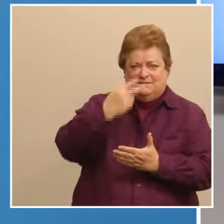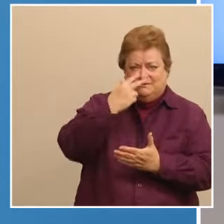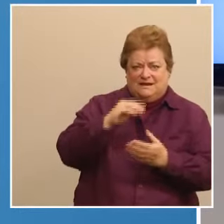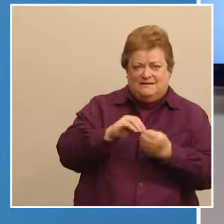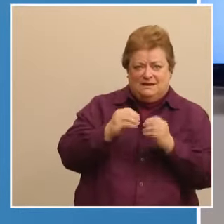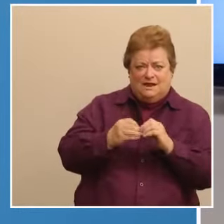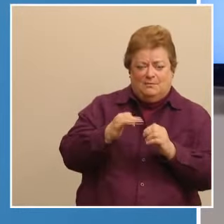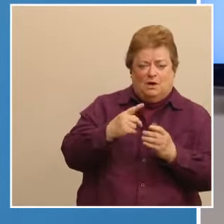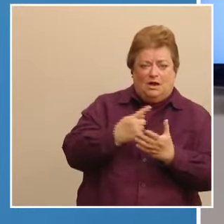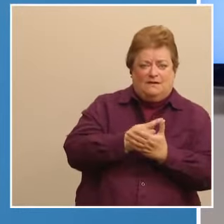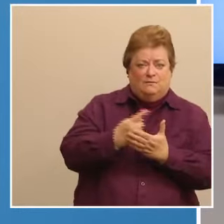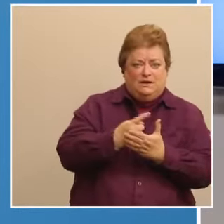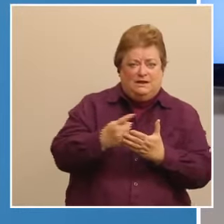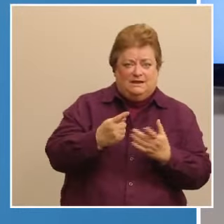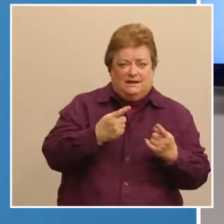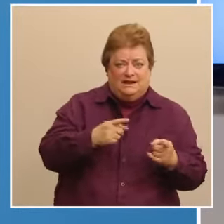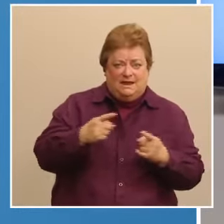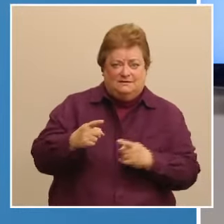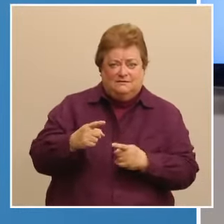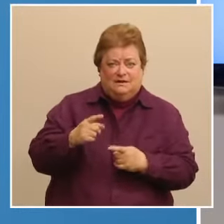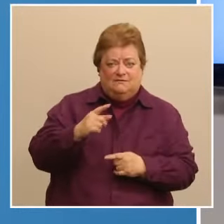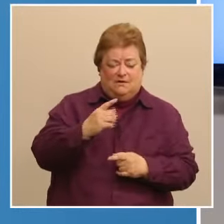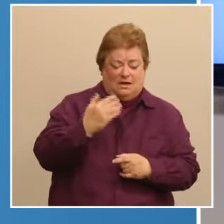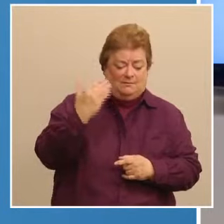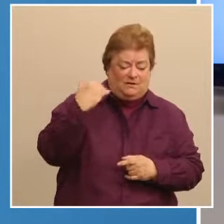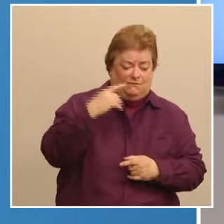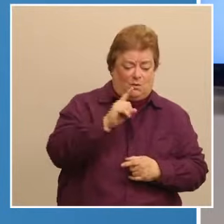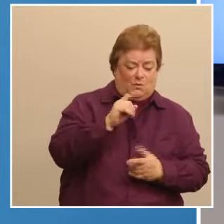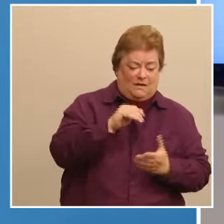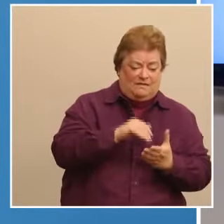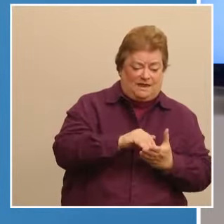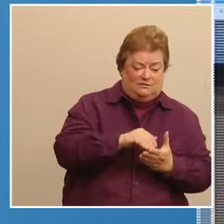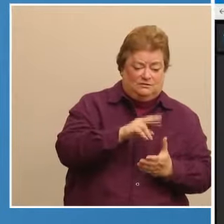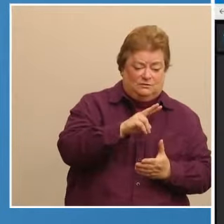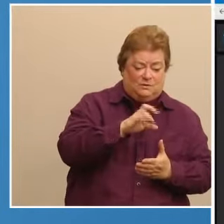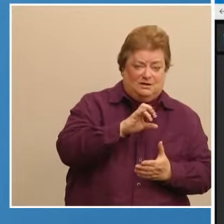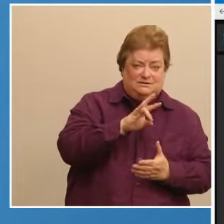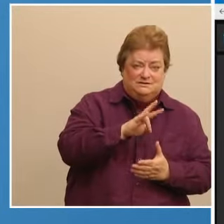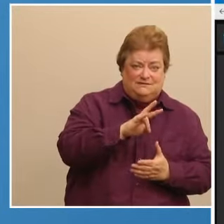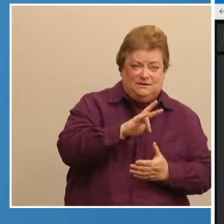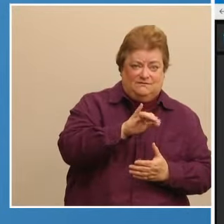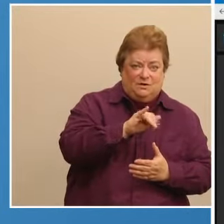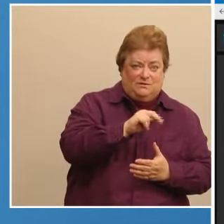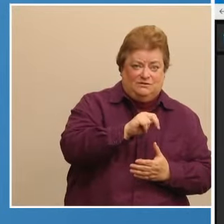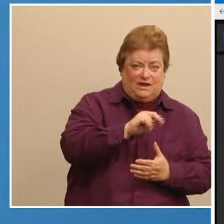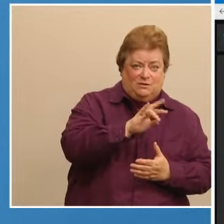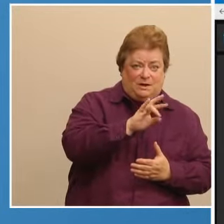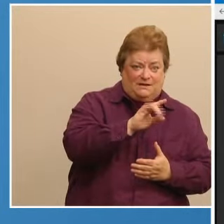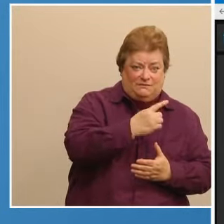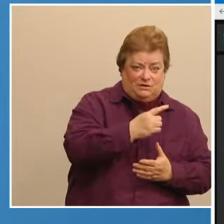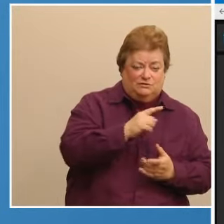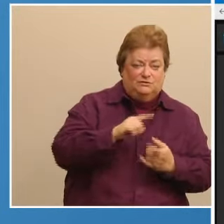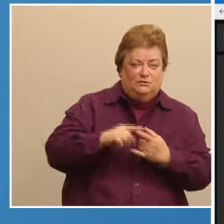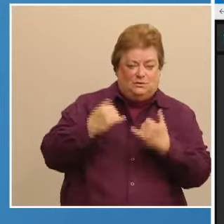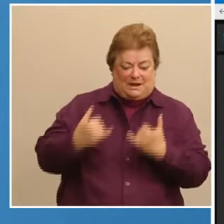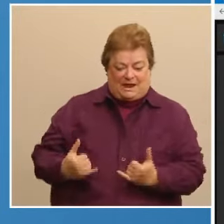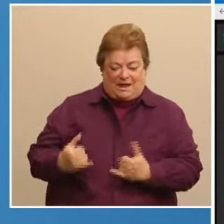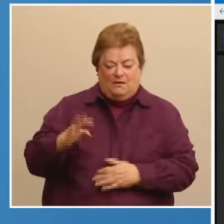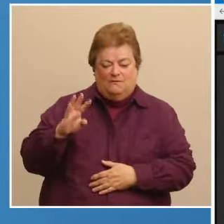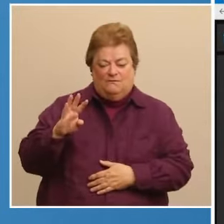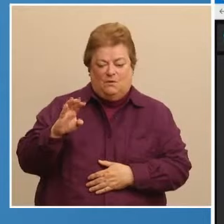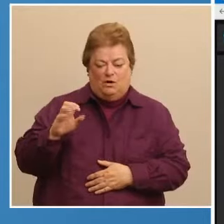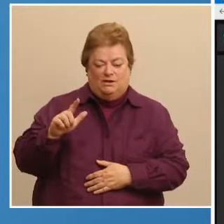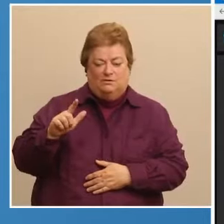of new weekly cases drop from 1,207 the week ending January 1st to just